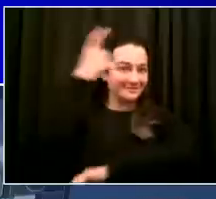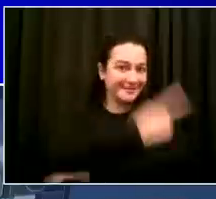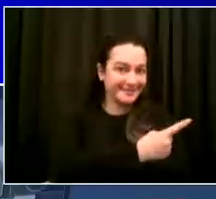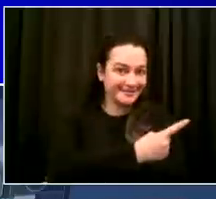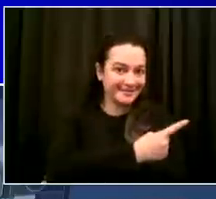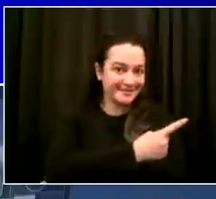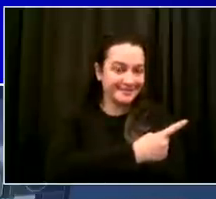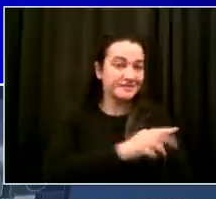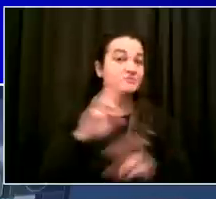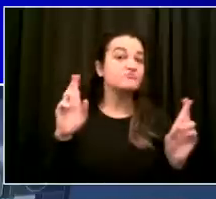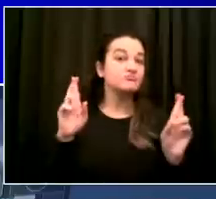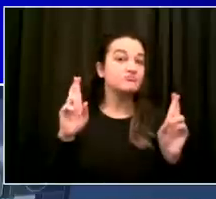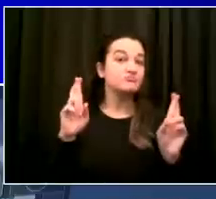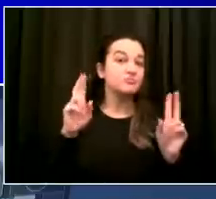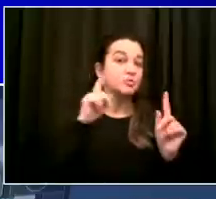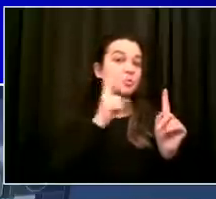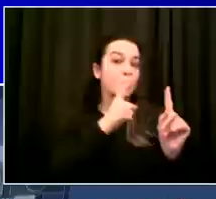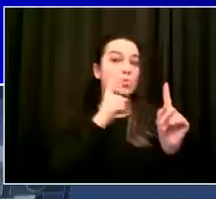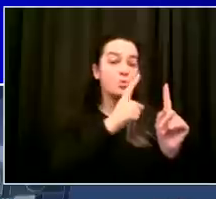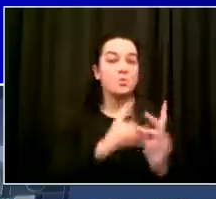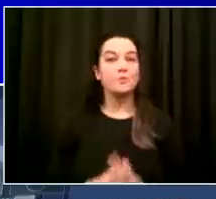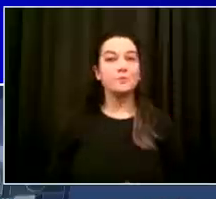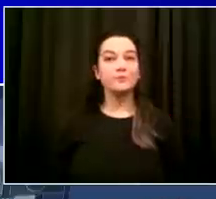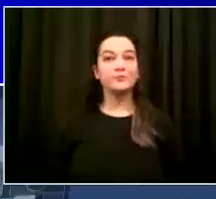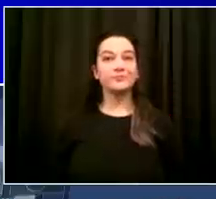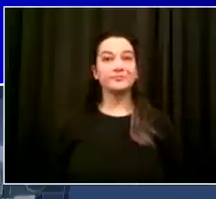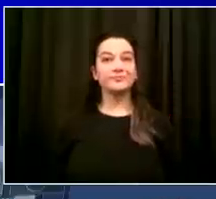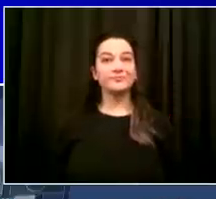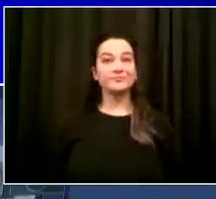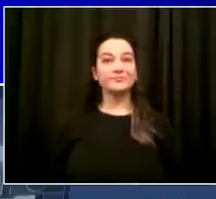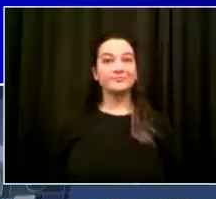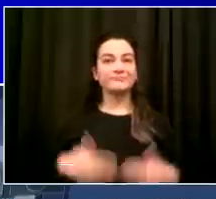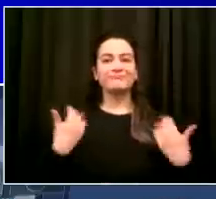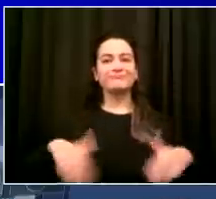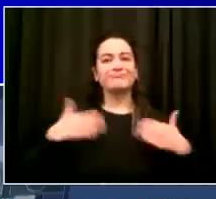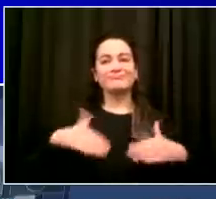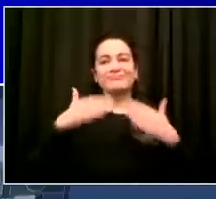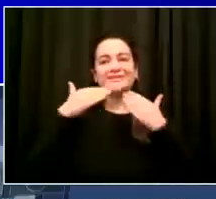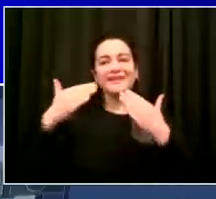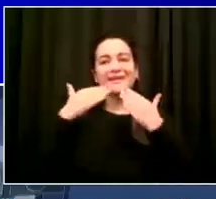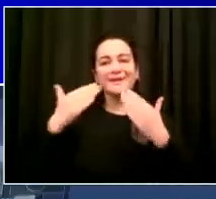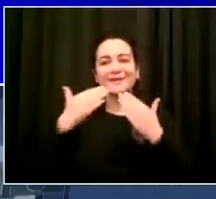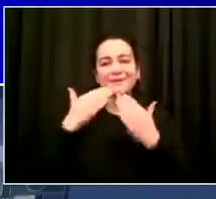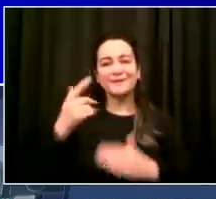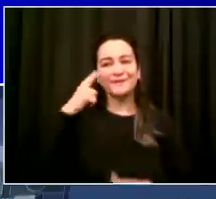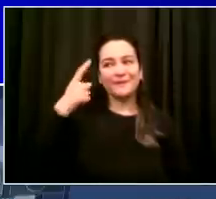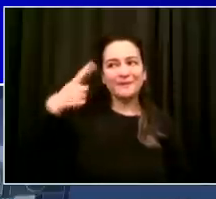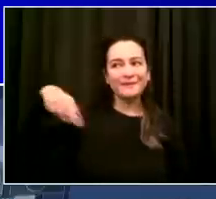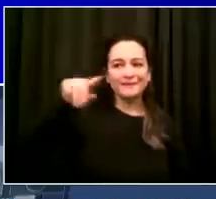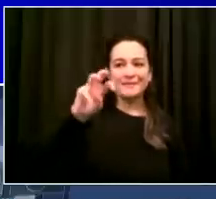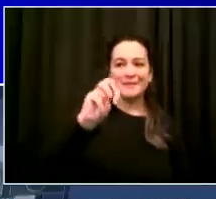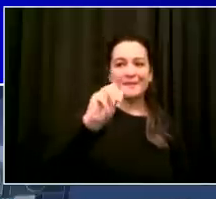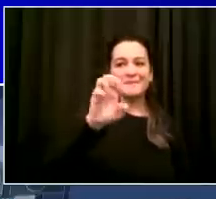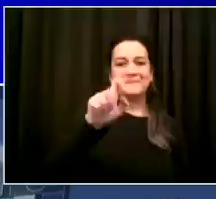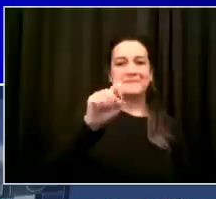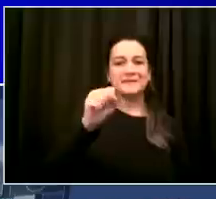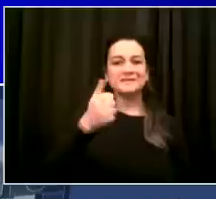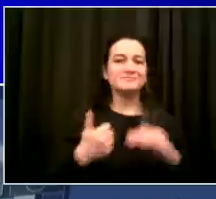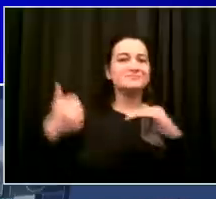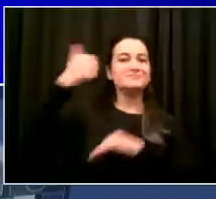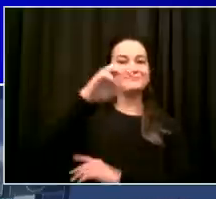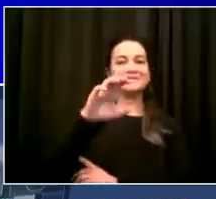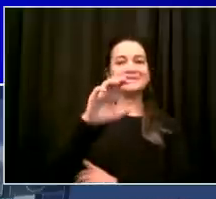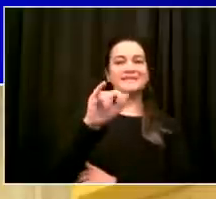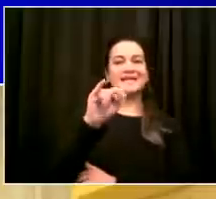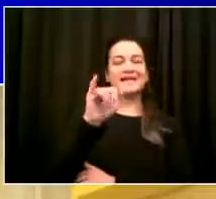Sandy Alderson, helped a lot to get this going. Great partner. Thank you, Sandy. Thank you to everyone at the Mets. And now we have a special guest